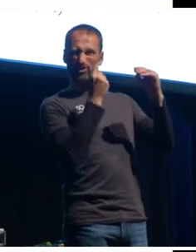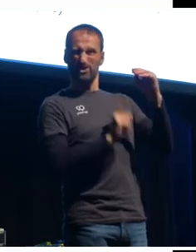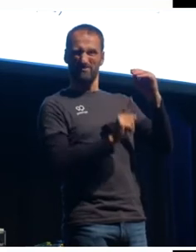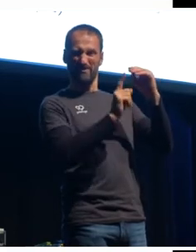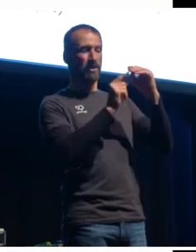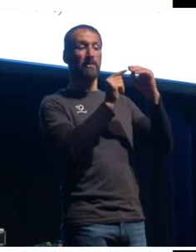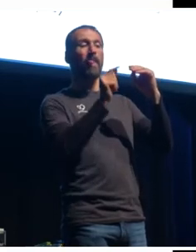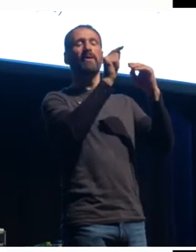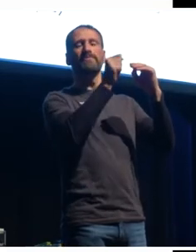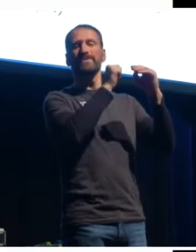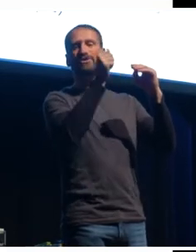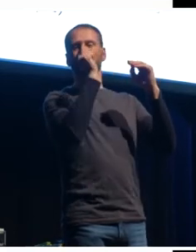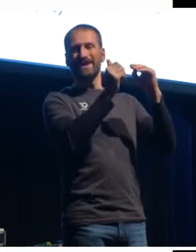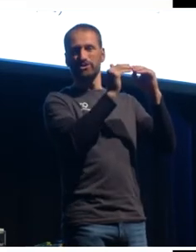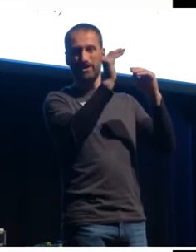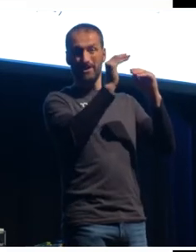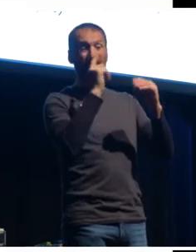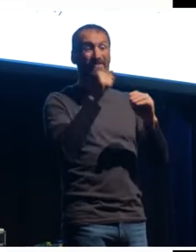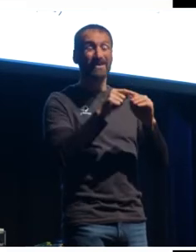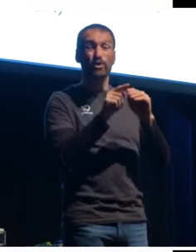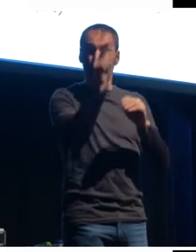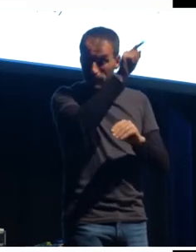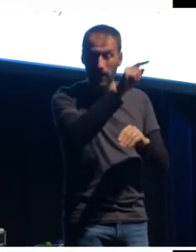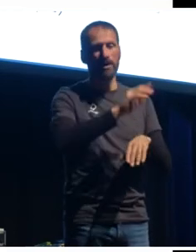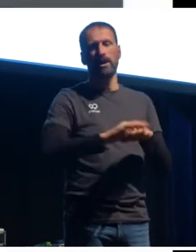we'll just raise a timeout error.